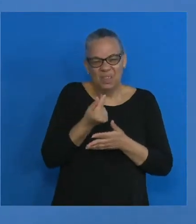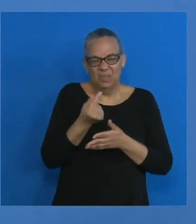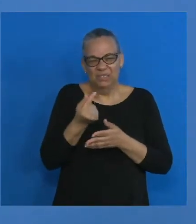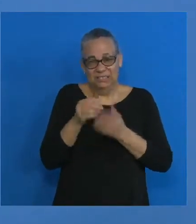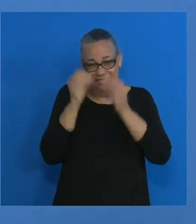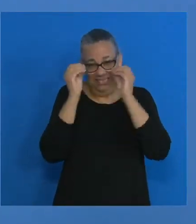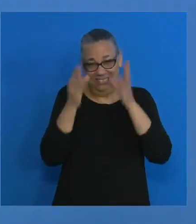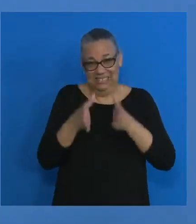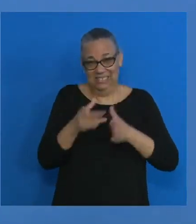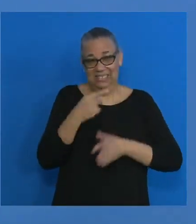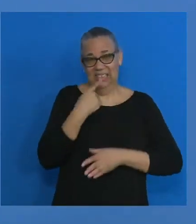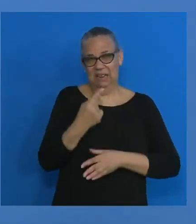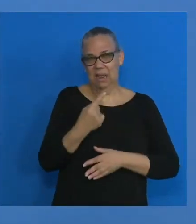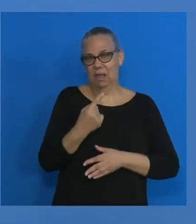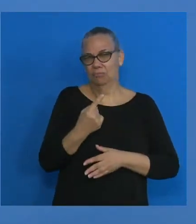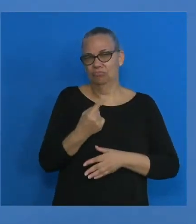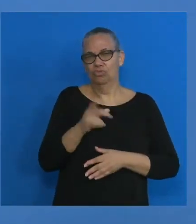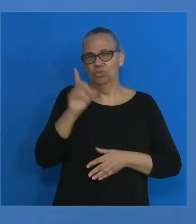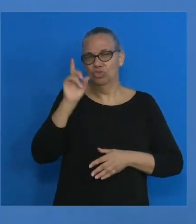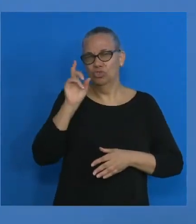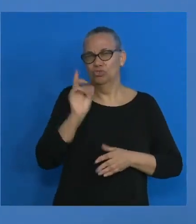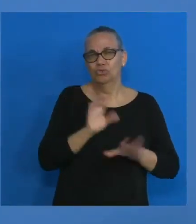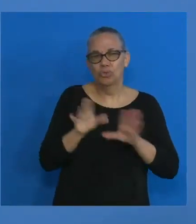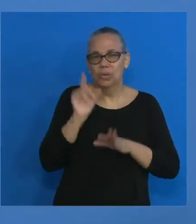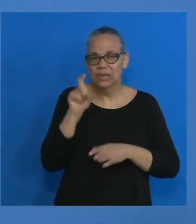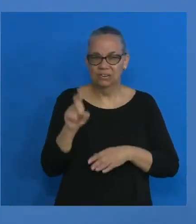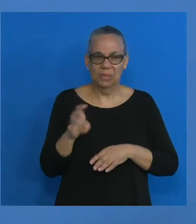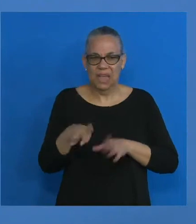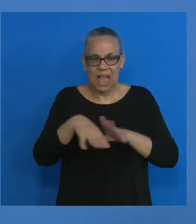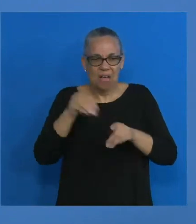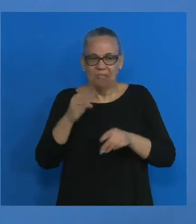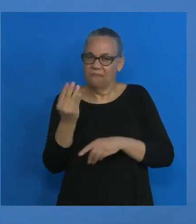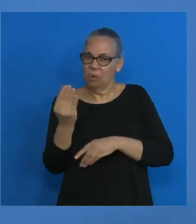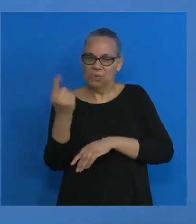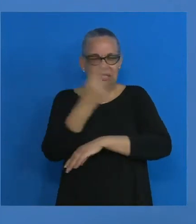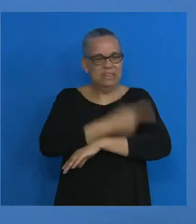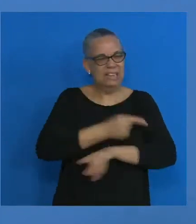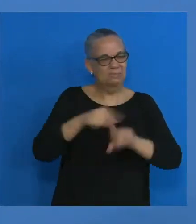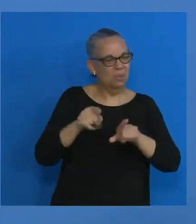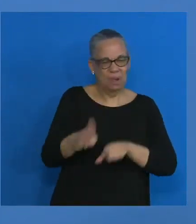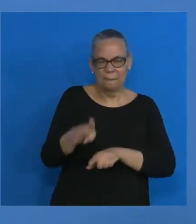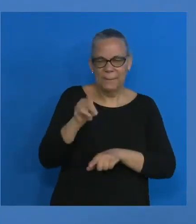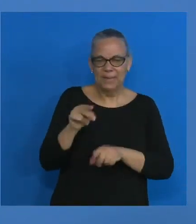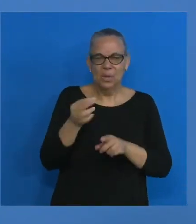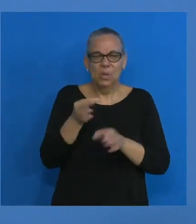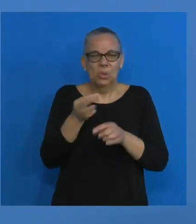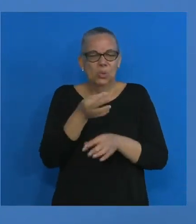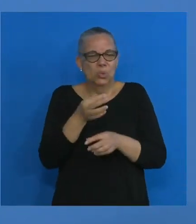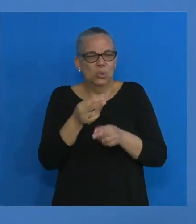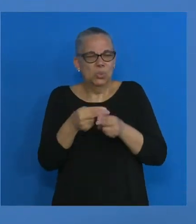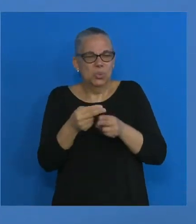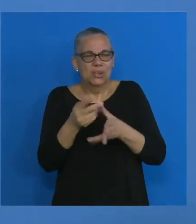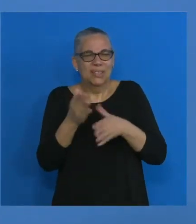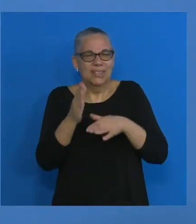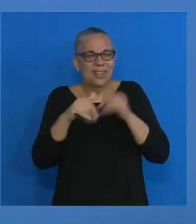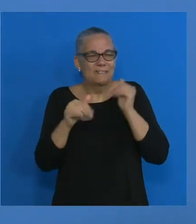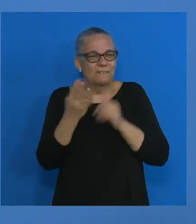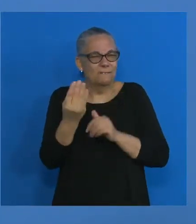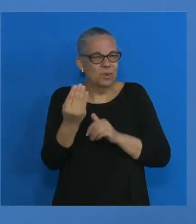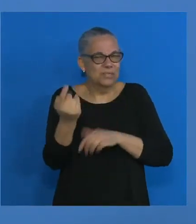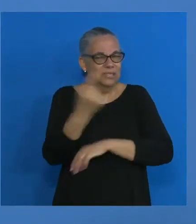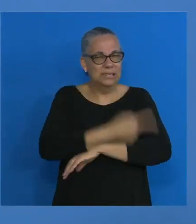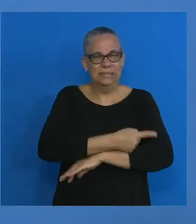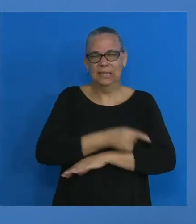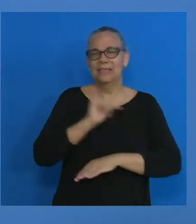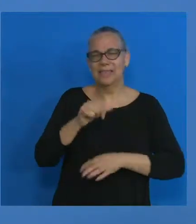we were asked to quarantine, aren't we supposed to be out for 14 days, but we're coming back sooner than 14 days. And those things are simply explained, as we